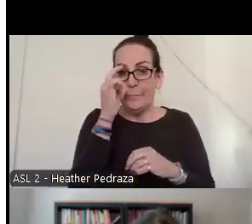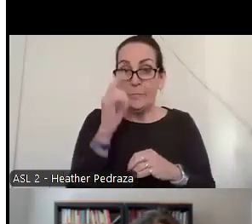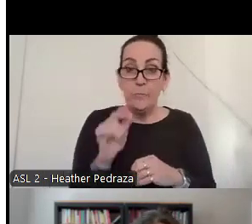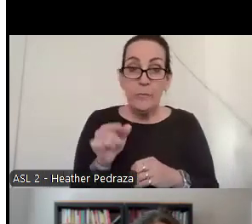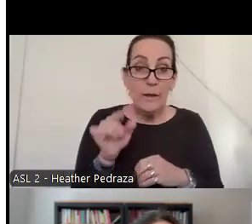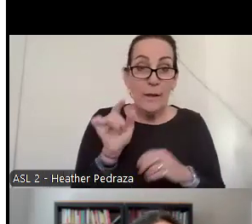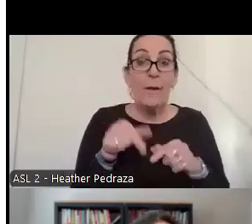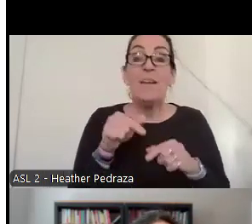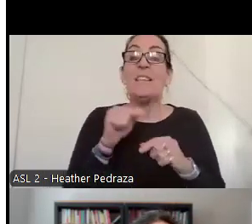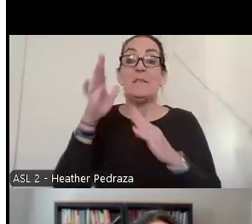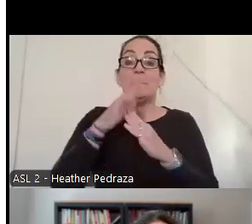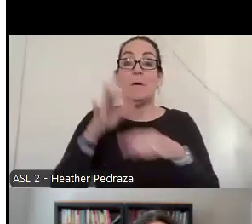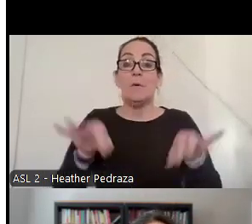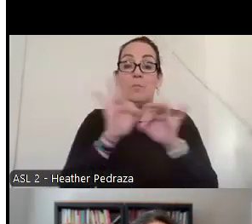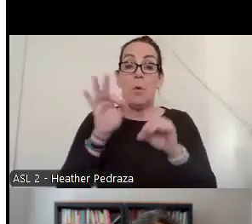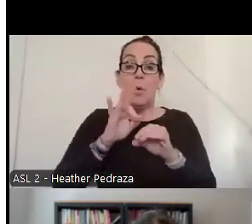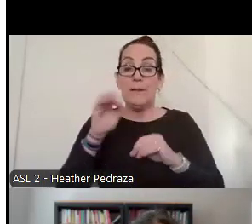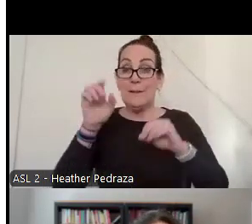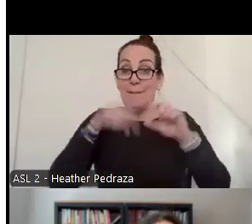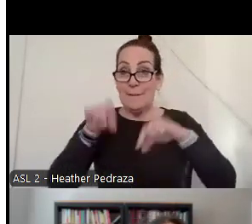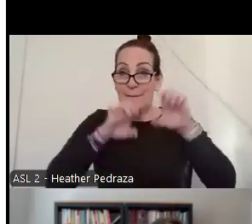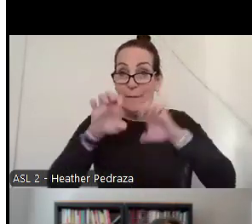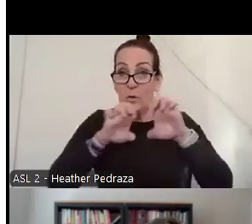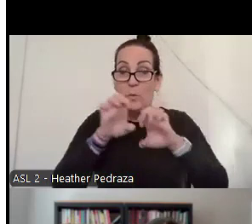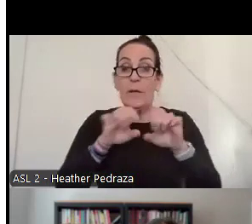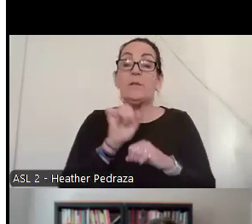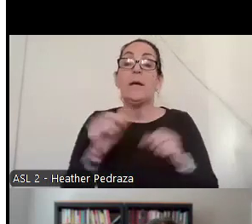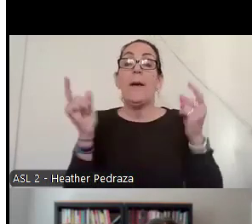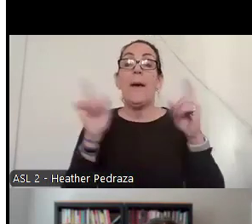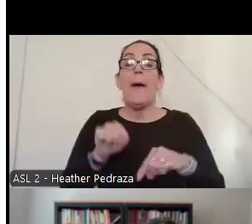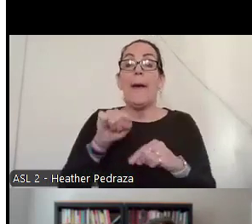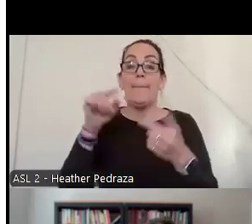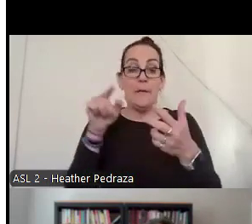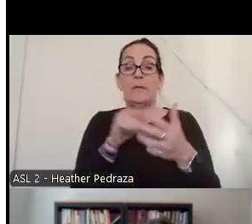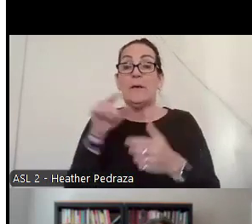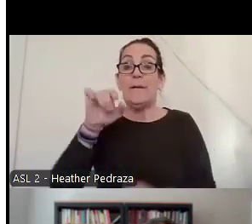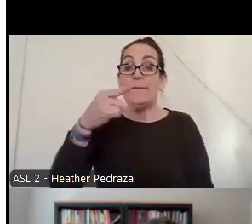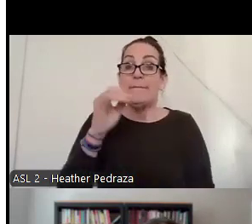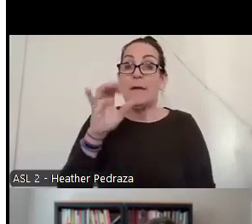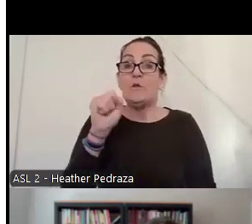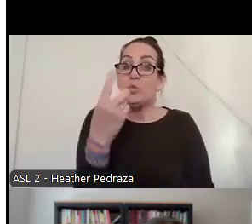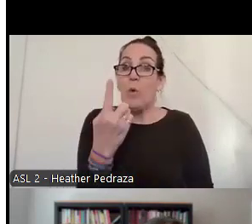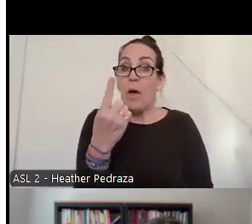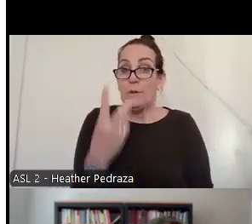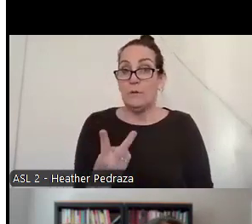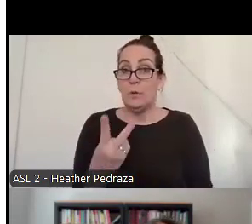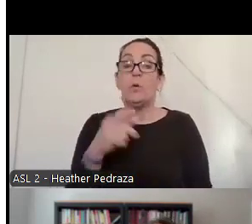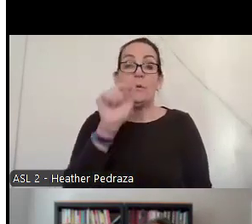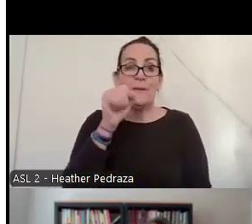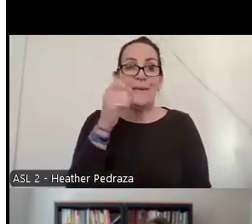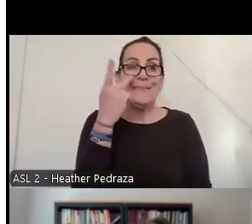this evaluation will be happening in phases 1 and 2. So those, as you can see, are stakeholder engagement and existing data